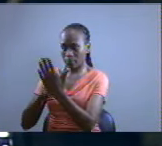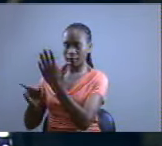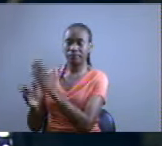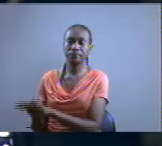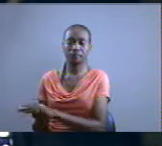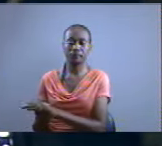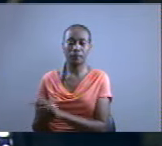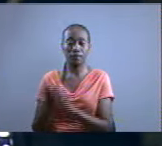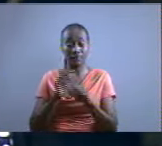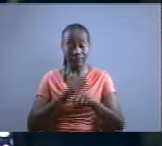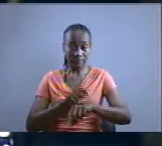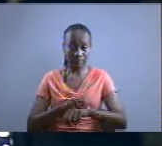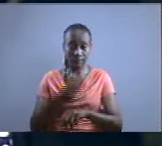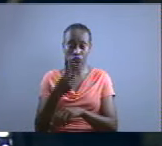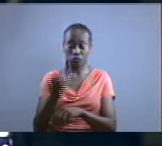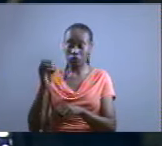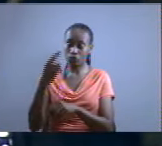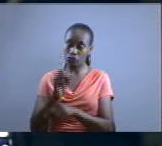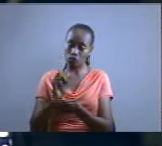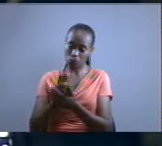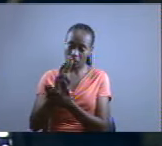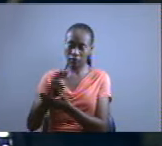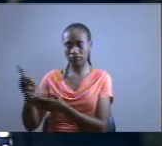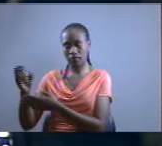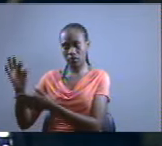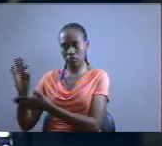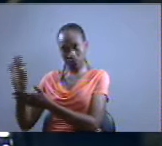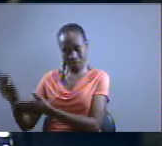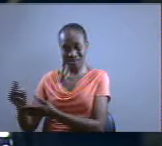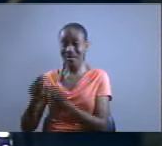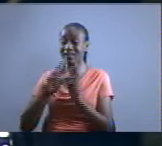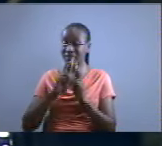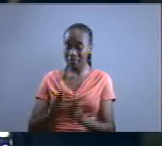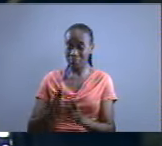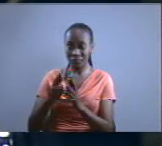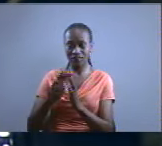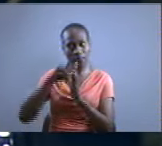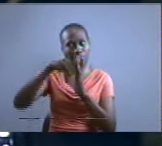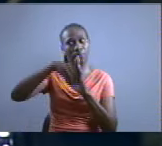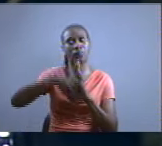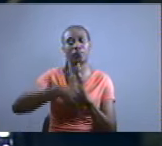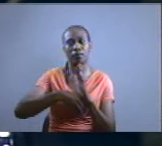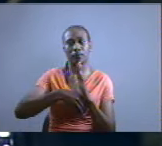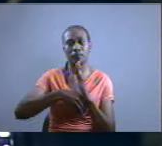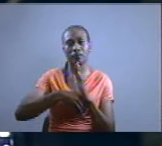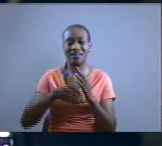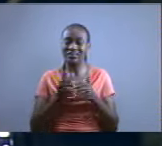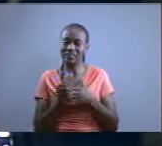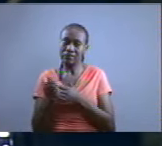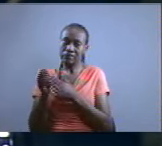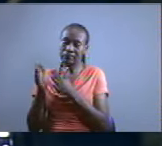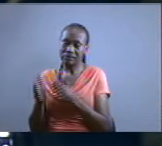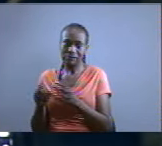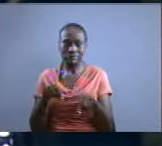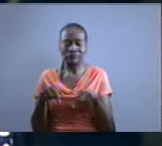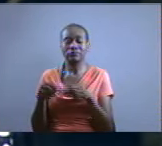2012-2013, the Western Cape quality of performance reports regressed. Leadership